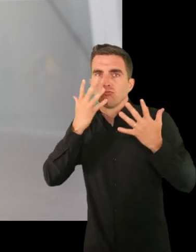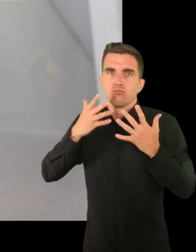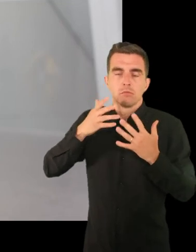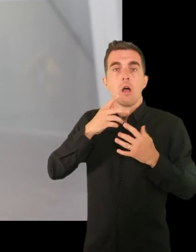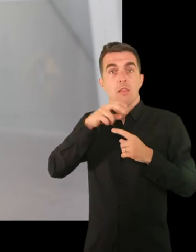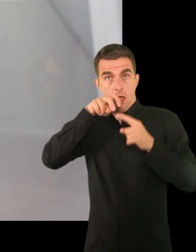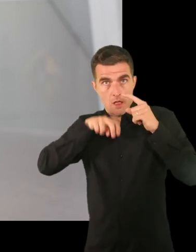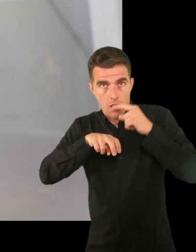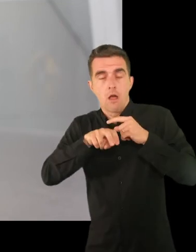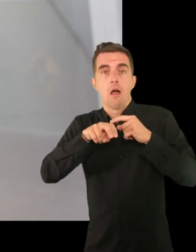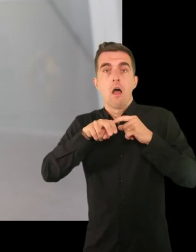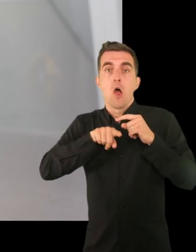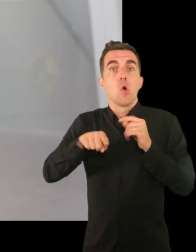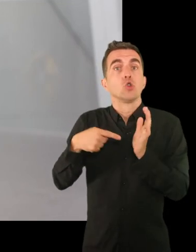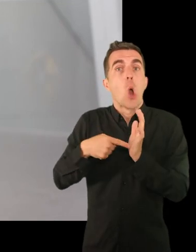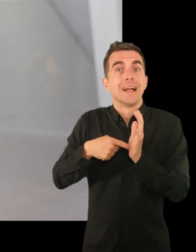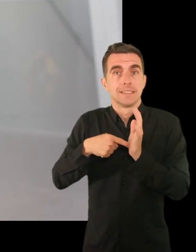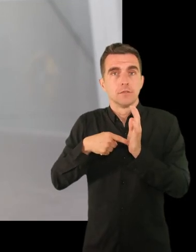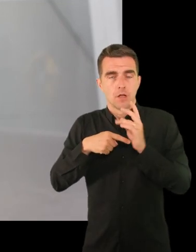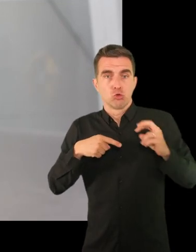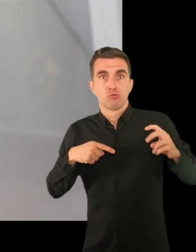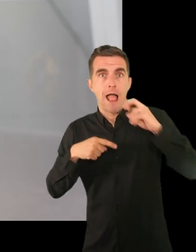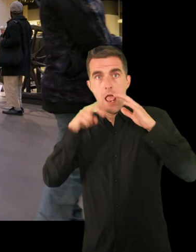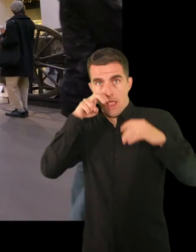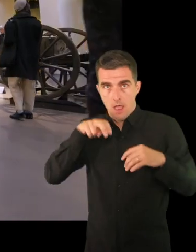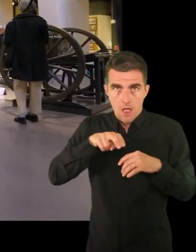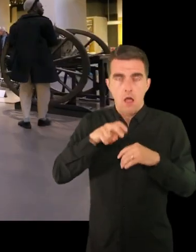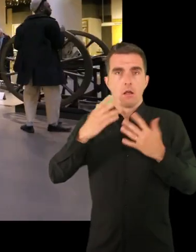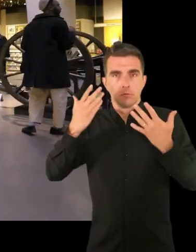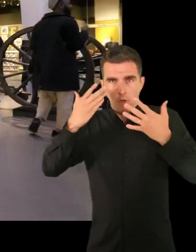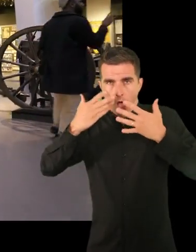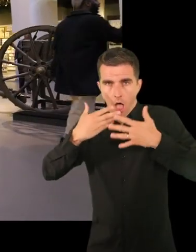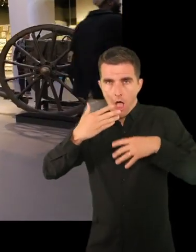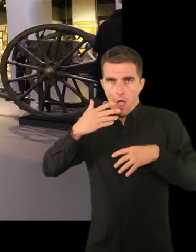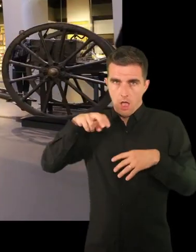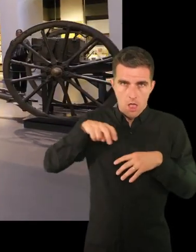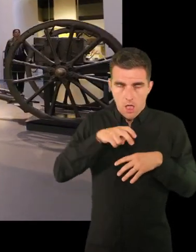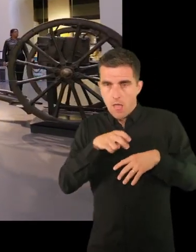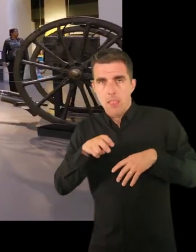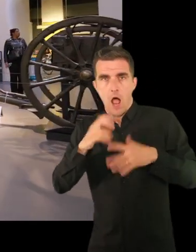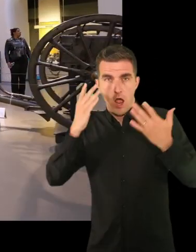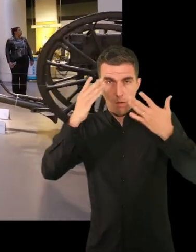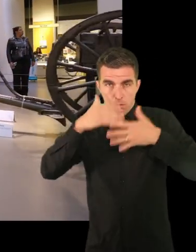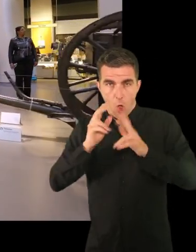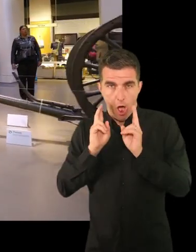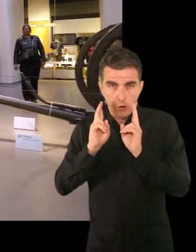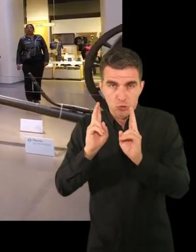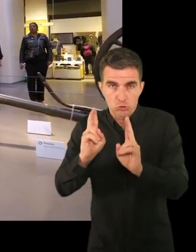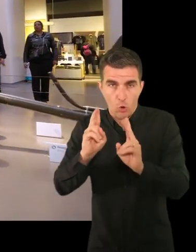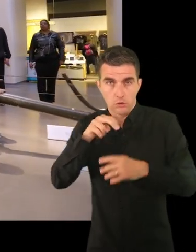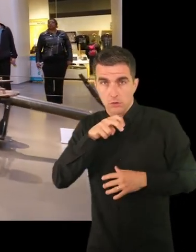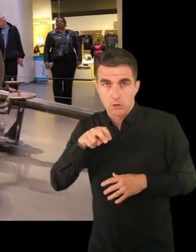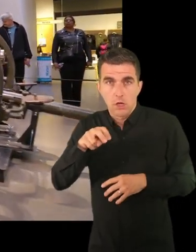The entryway to the toilets underneath the stairs, you have a dark understair area going into a